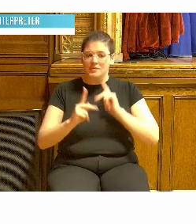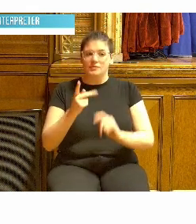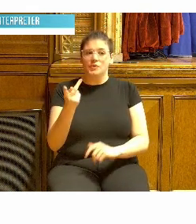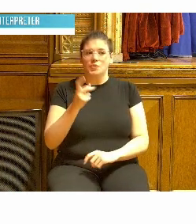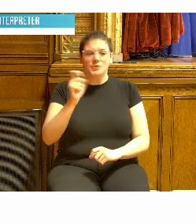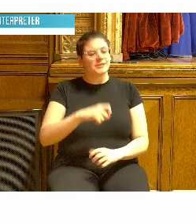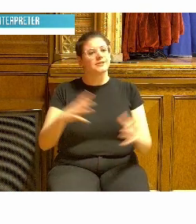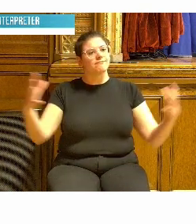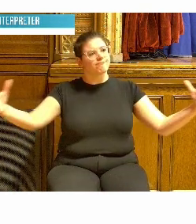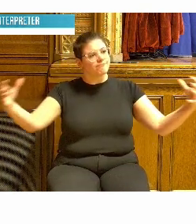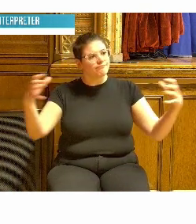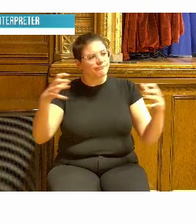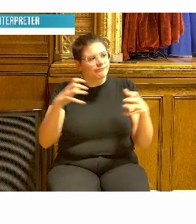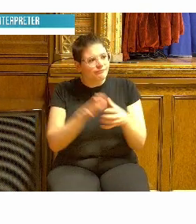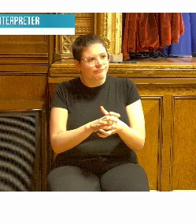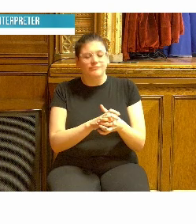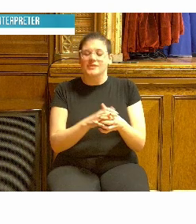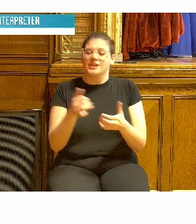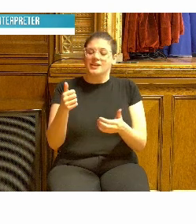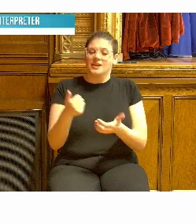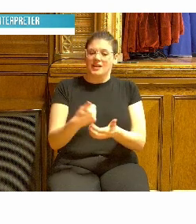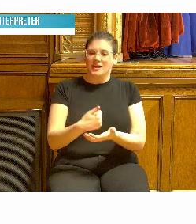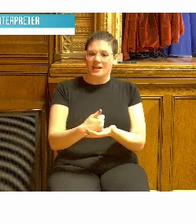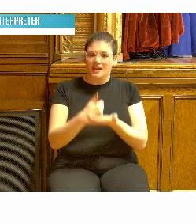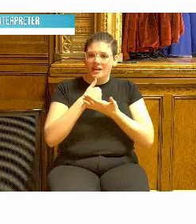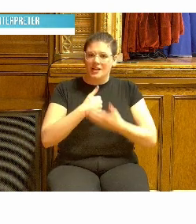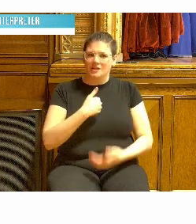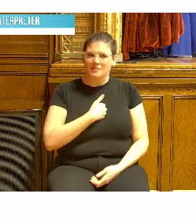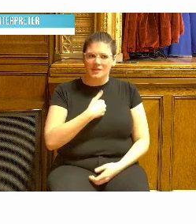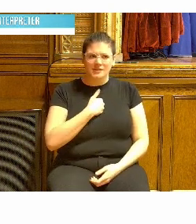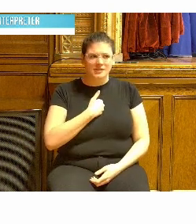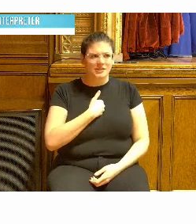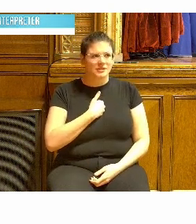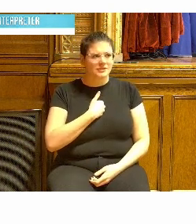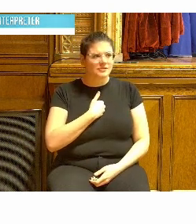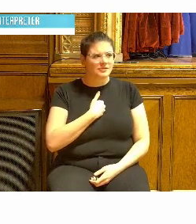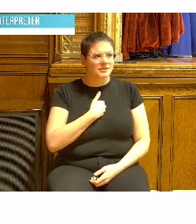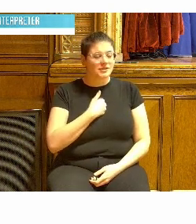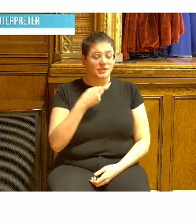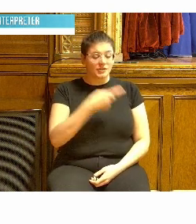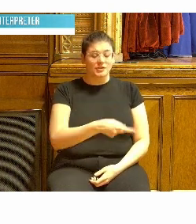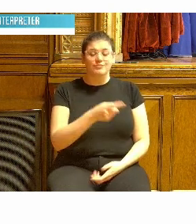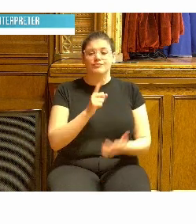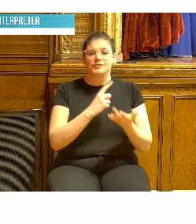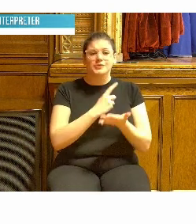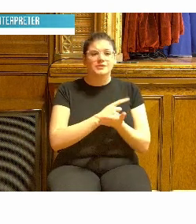come together and help ourselves. That's what we got to do. Right. You talking about,